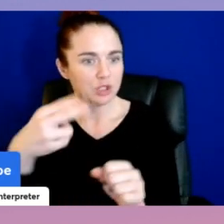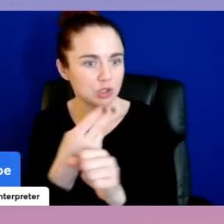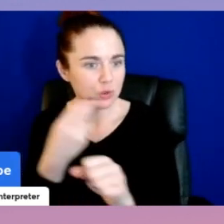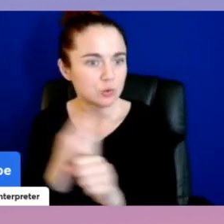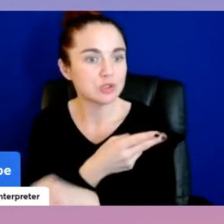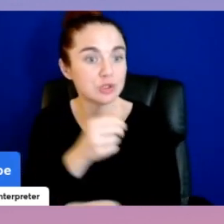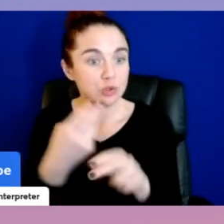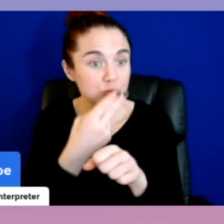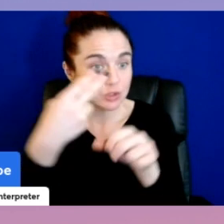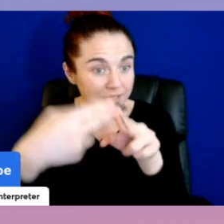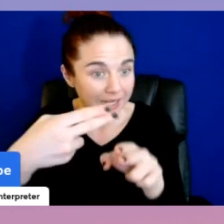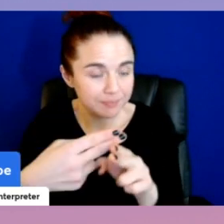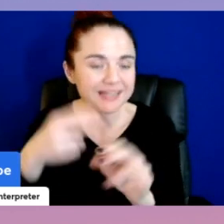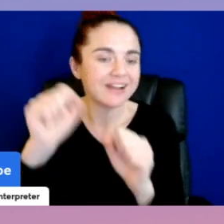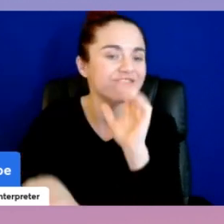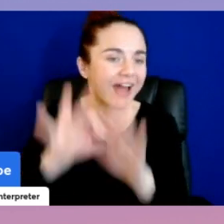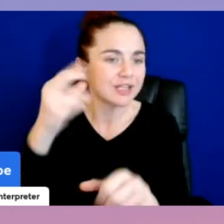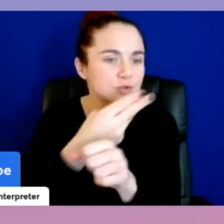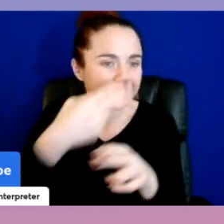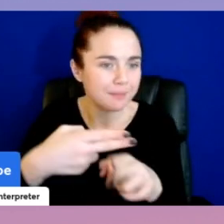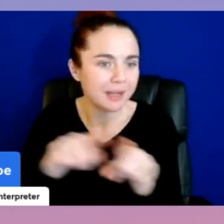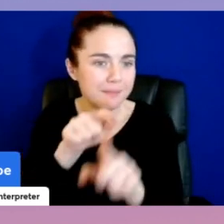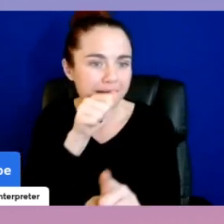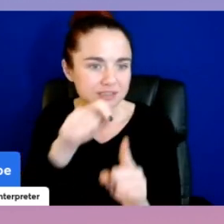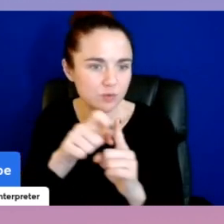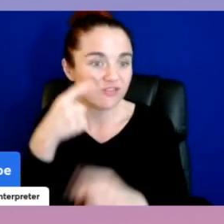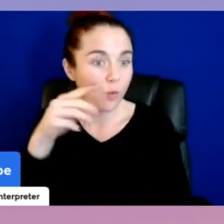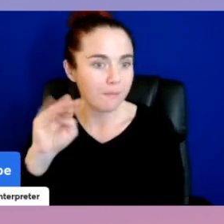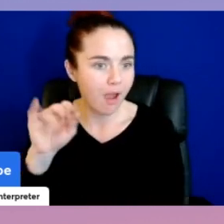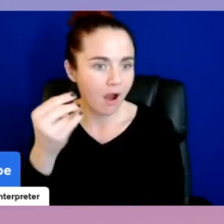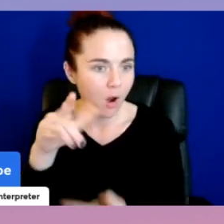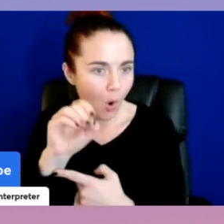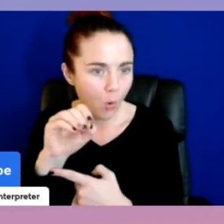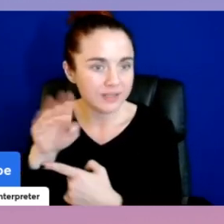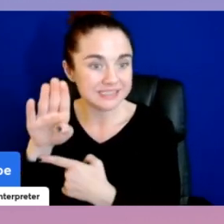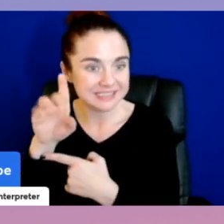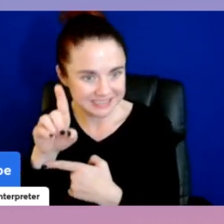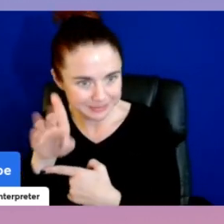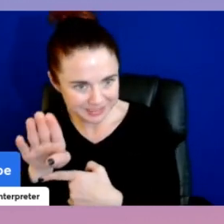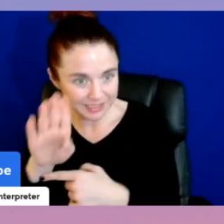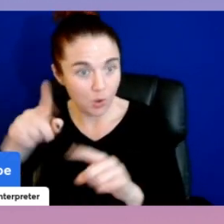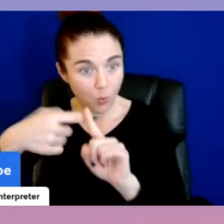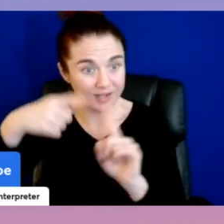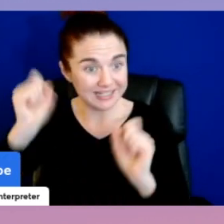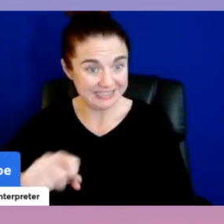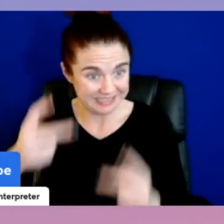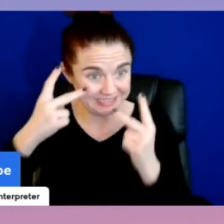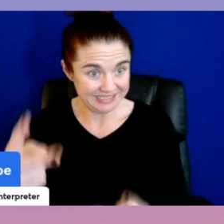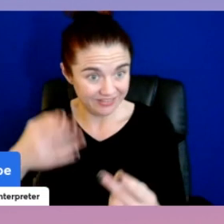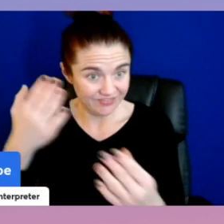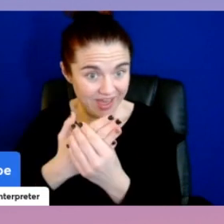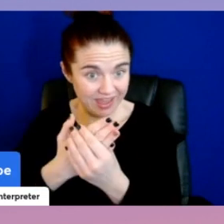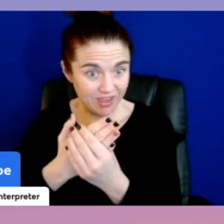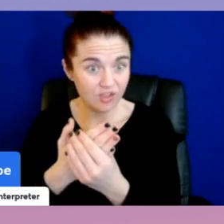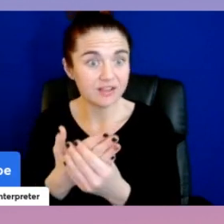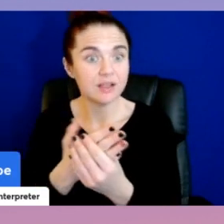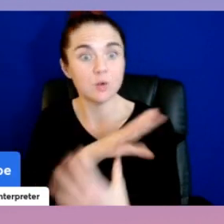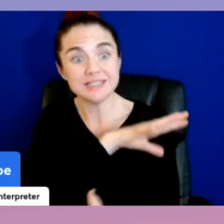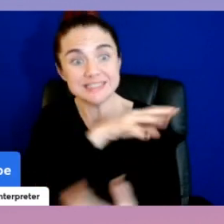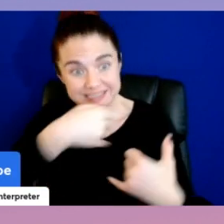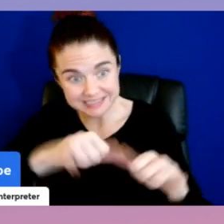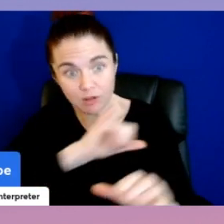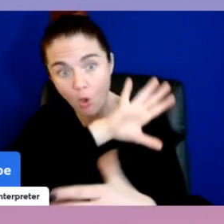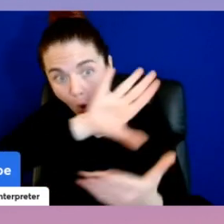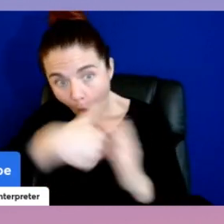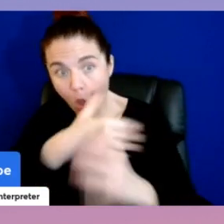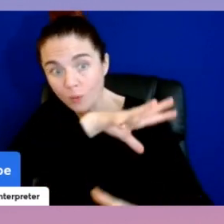MongoDB. And once the application can read this out of the file that's again in the mounted volume here, it can now connect to the